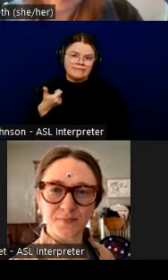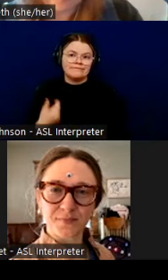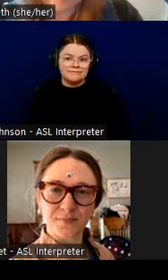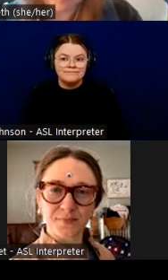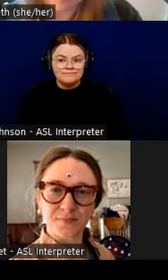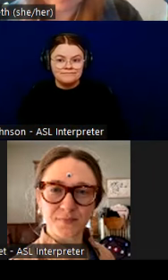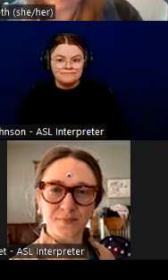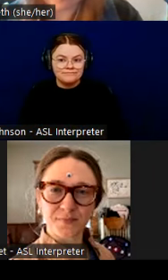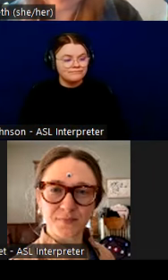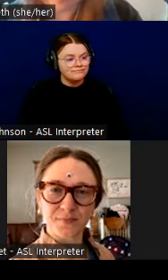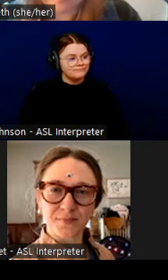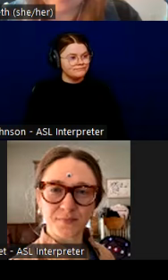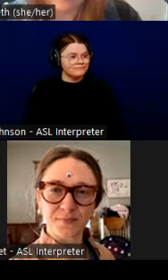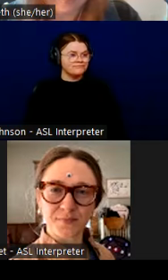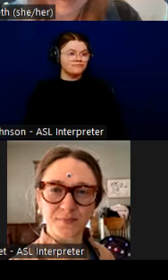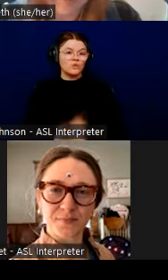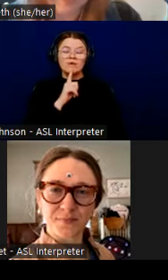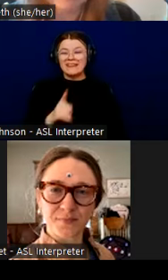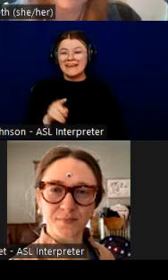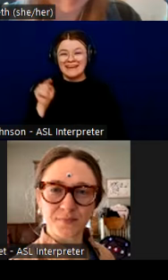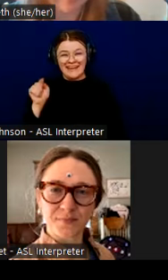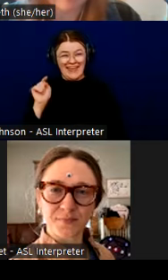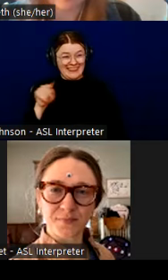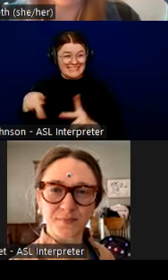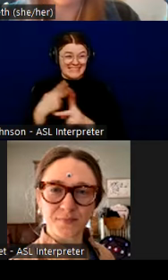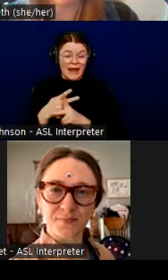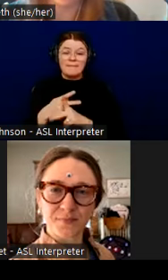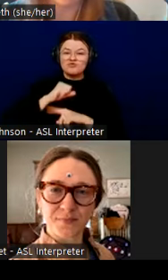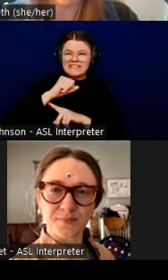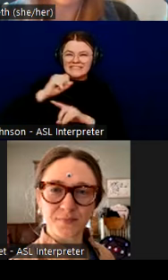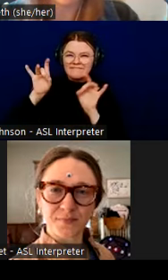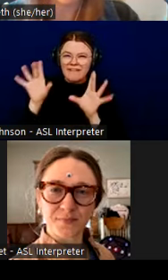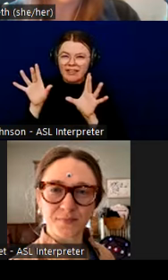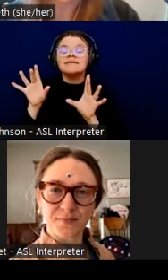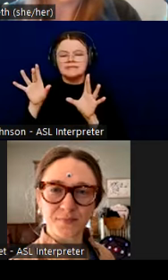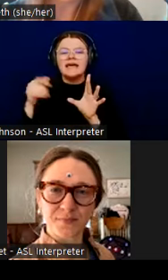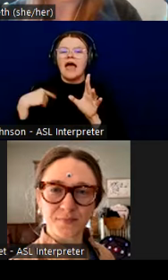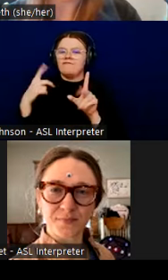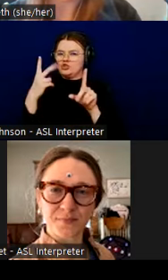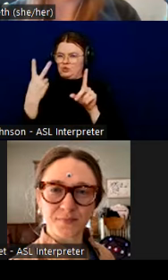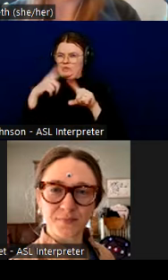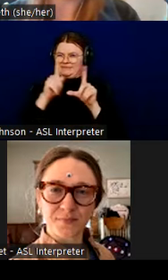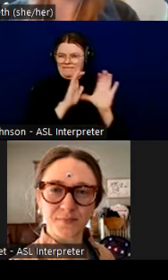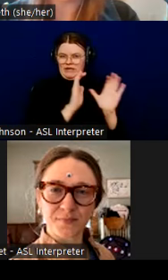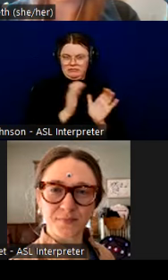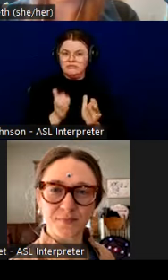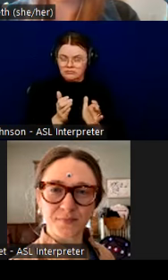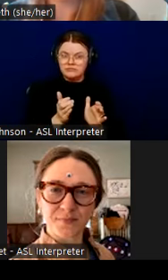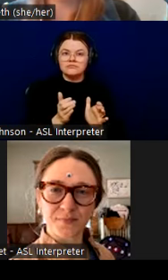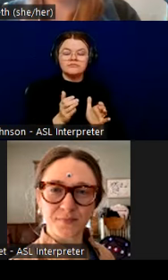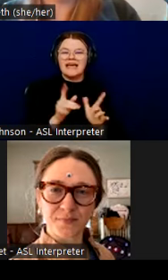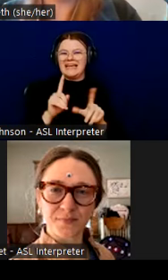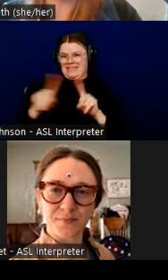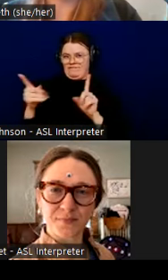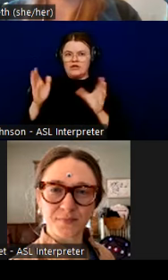There are two big old characteristics that distinguish resistive violence from regular, degular domestic